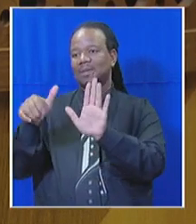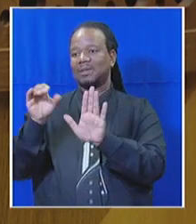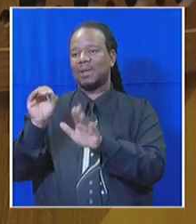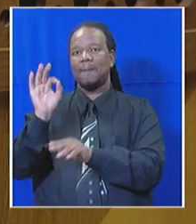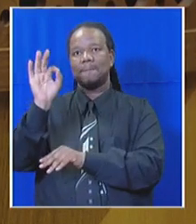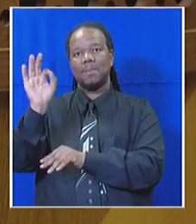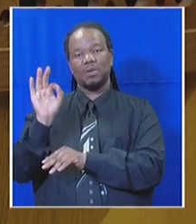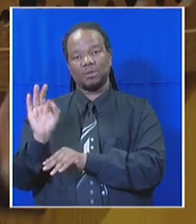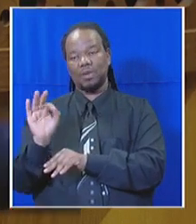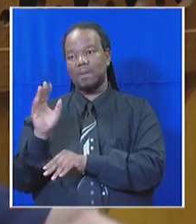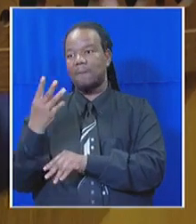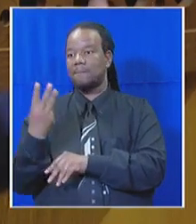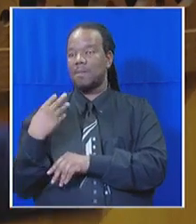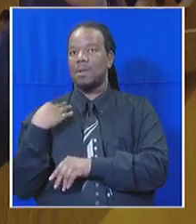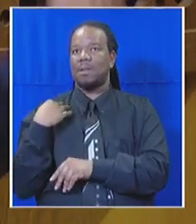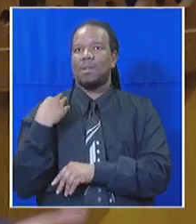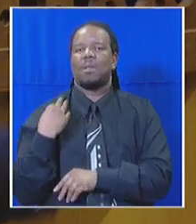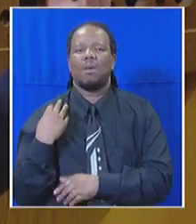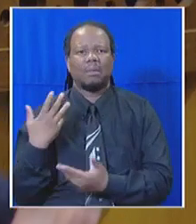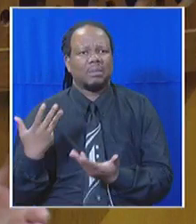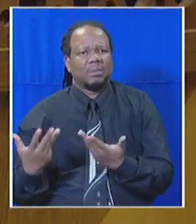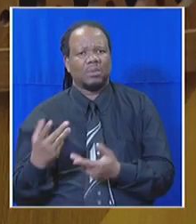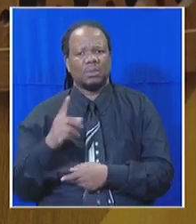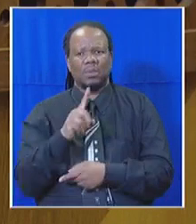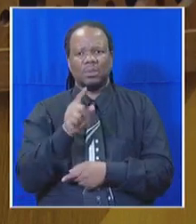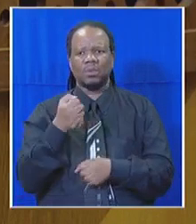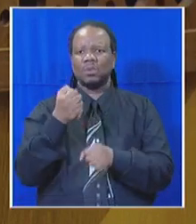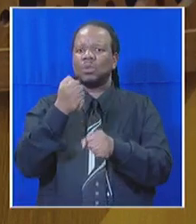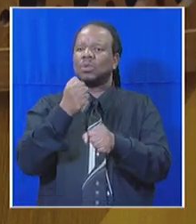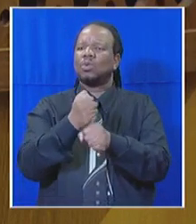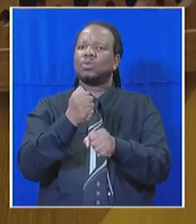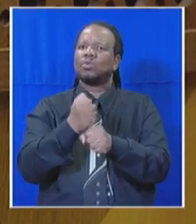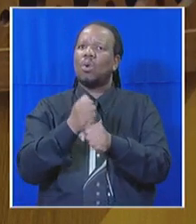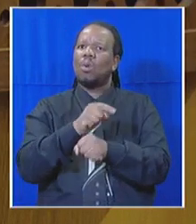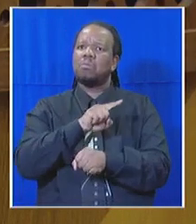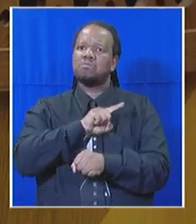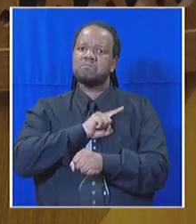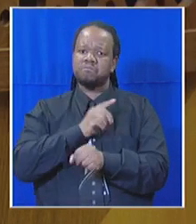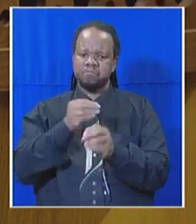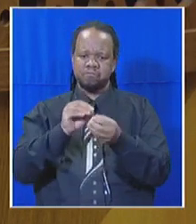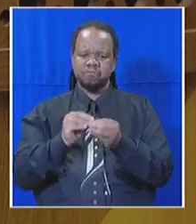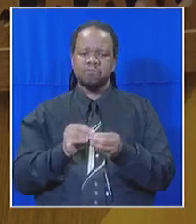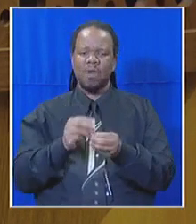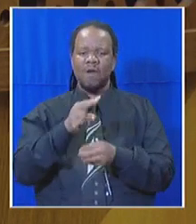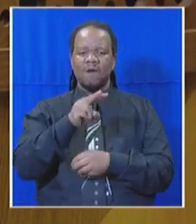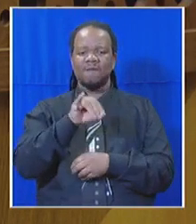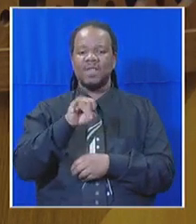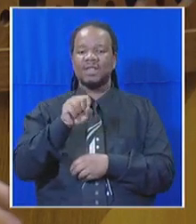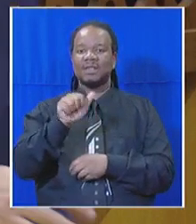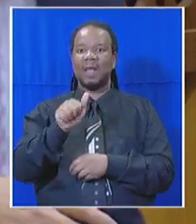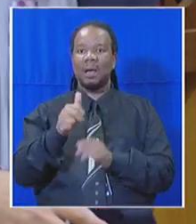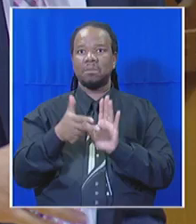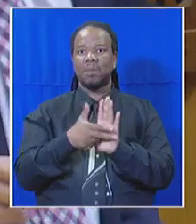are applying for. Why are they not just doing their job and processing those visas? So we need to deal with a lot of these things. Thank you,